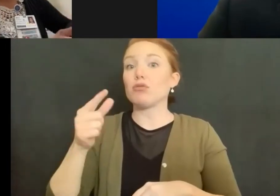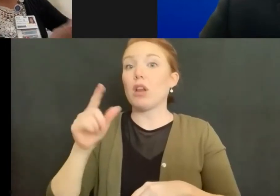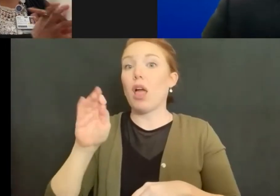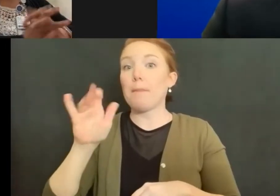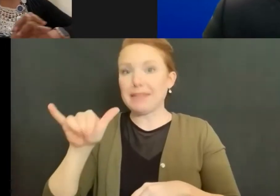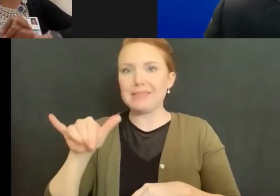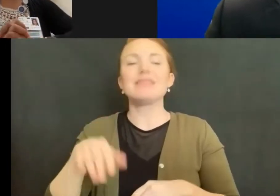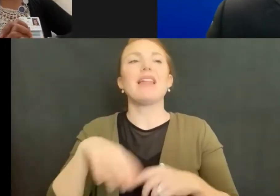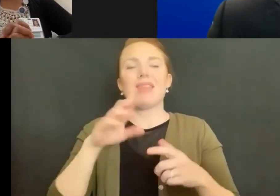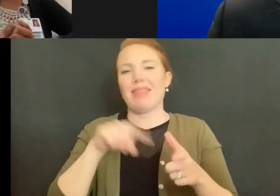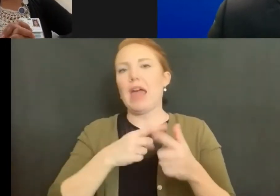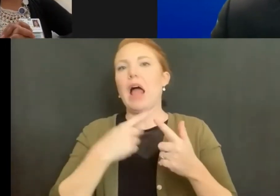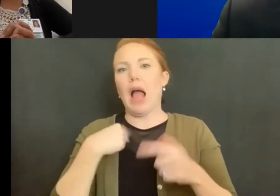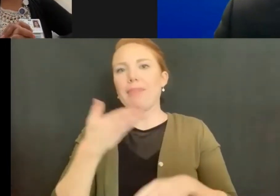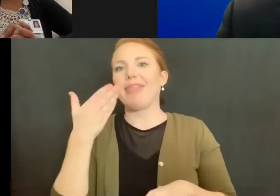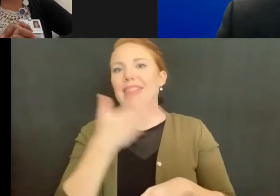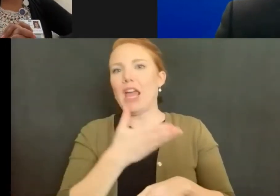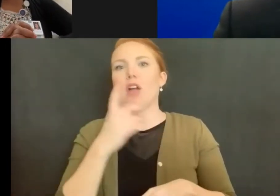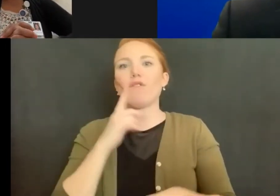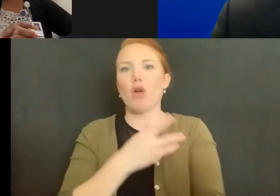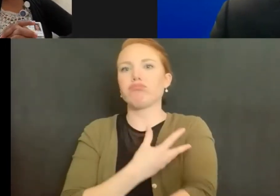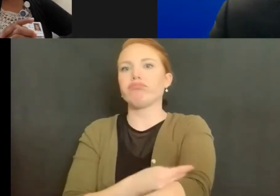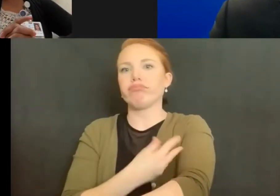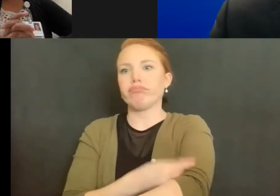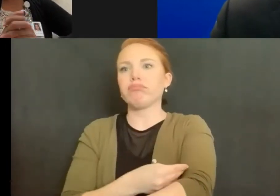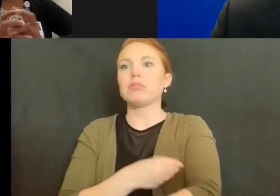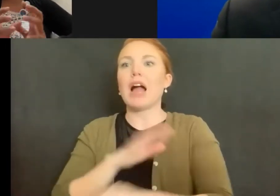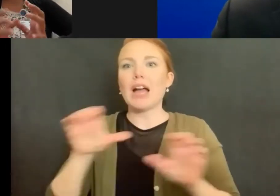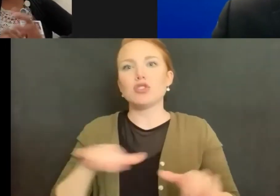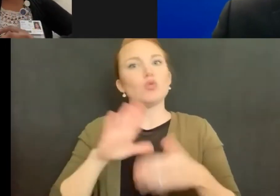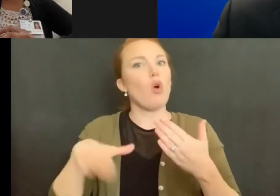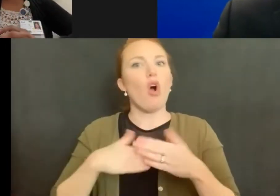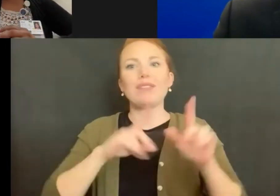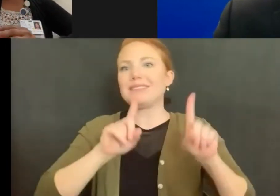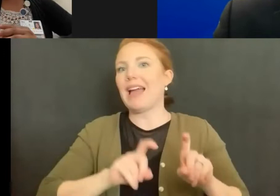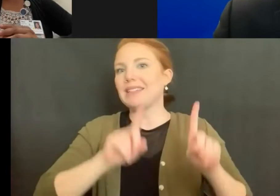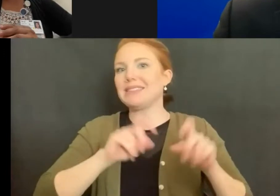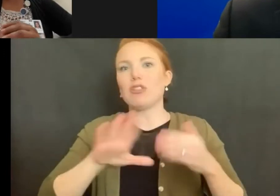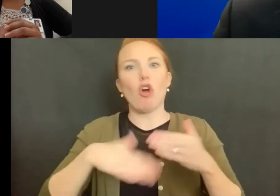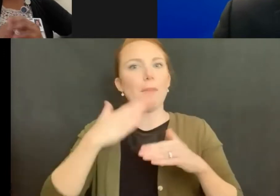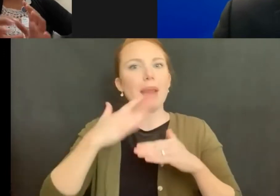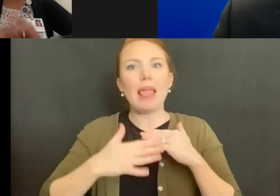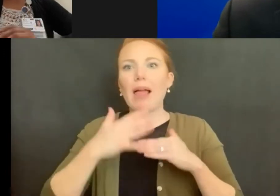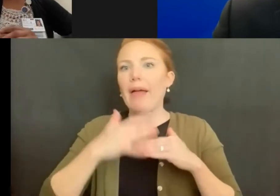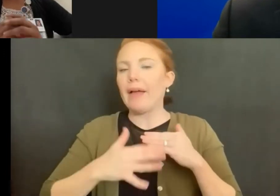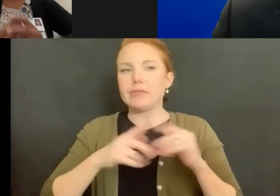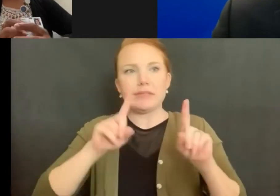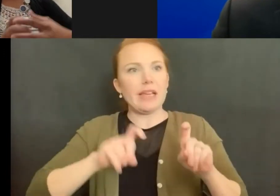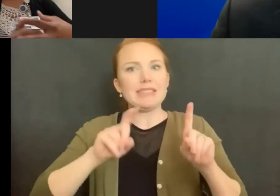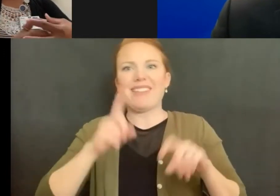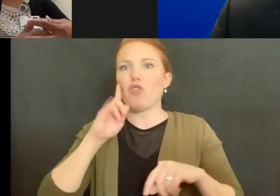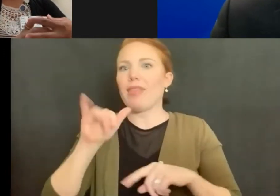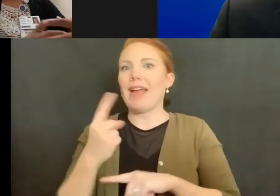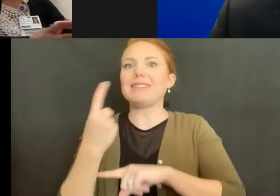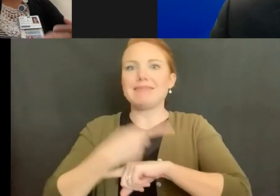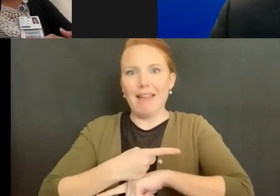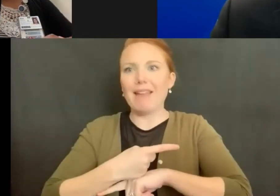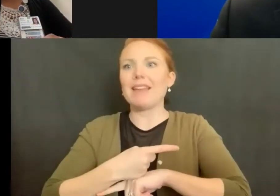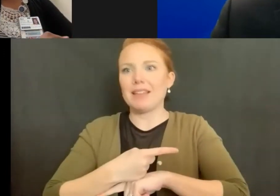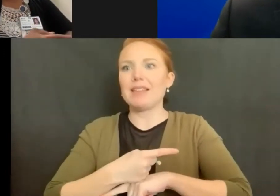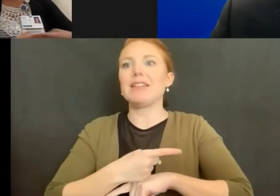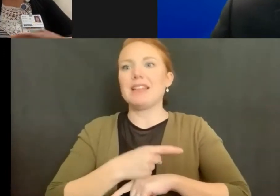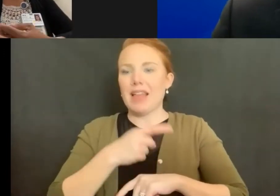for the hematology bench, and I perform all the testing, all the bloods, and all the specimens that come through